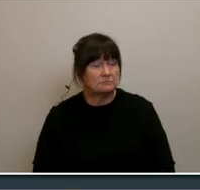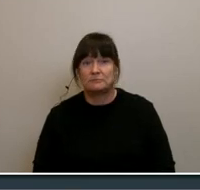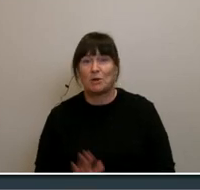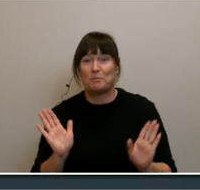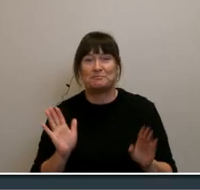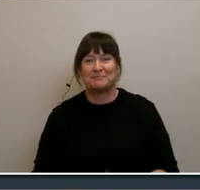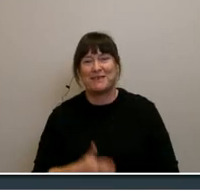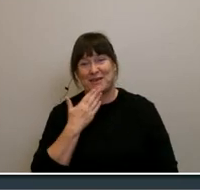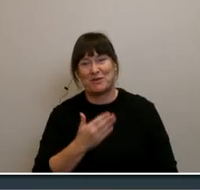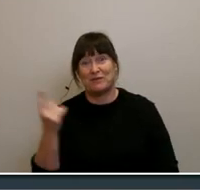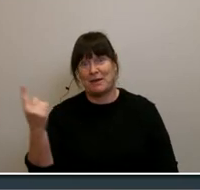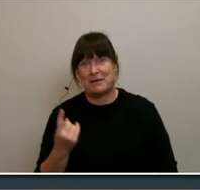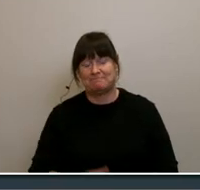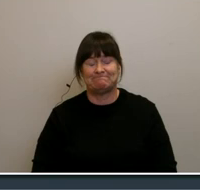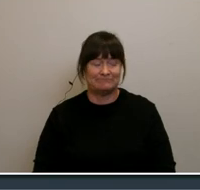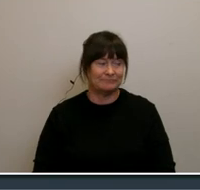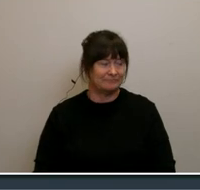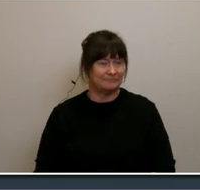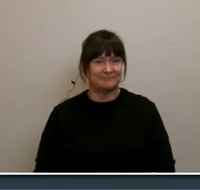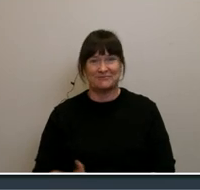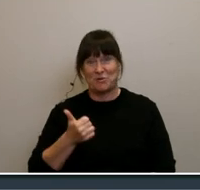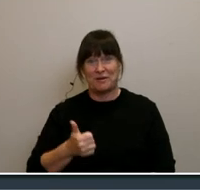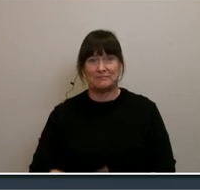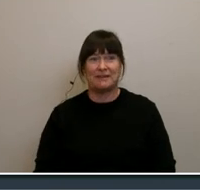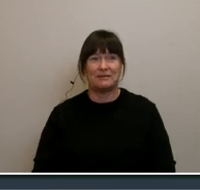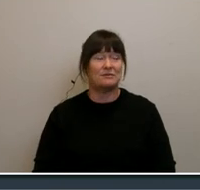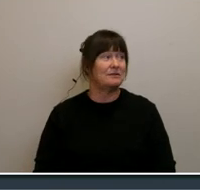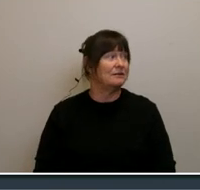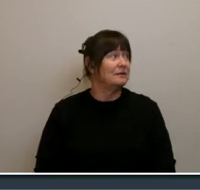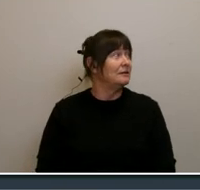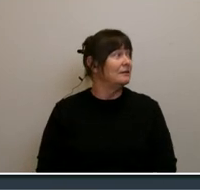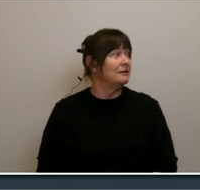No, okay. There's not. So thank you very much for your time today. Okay. Thank you.